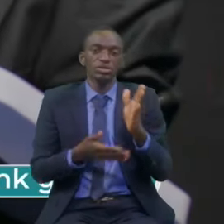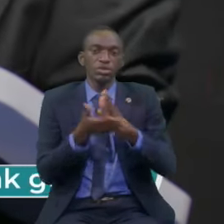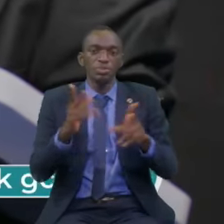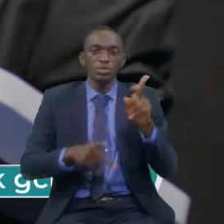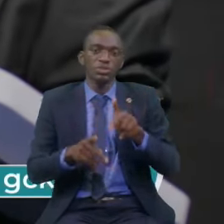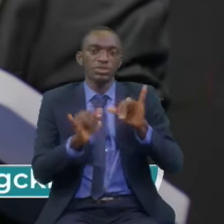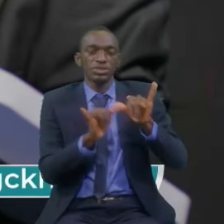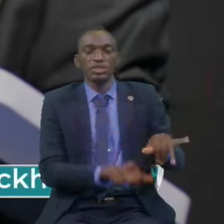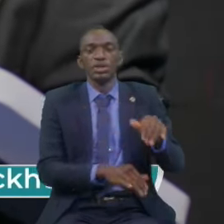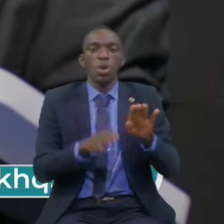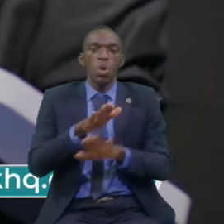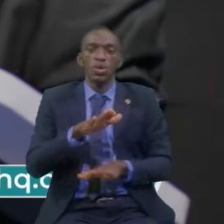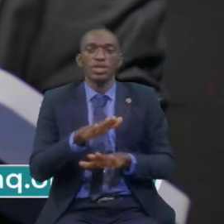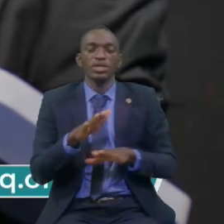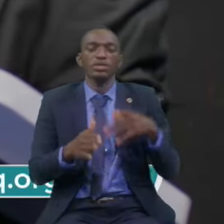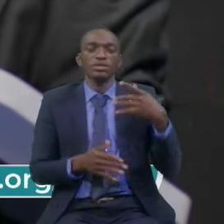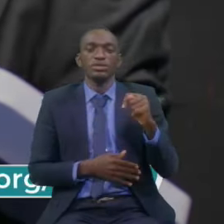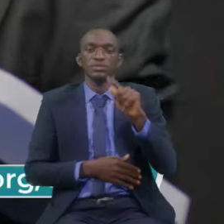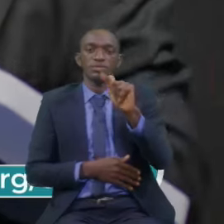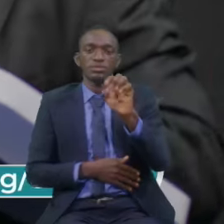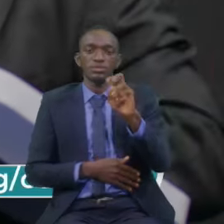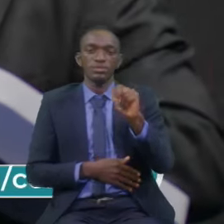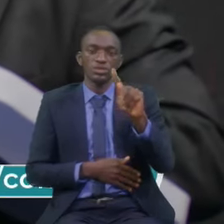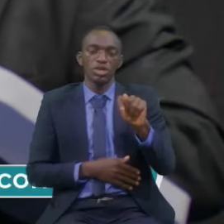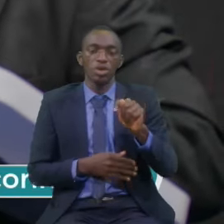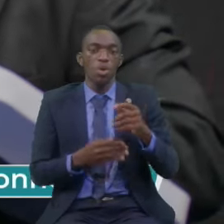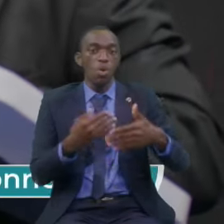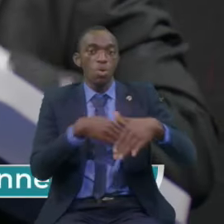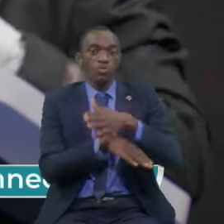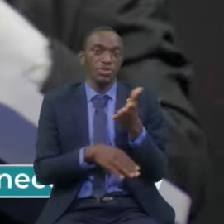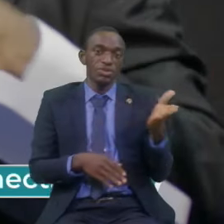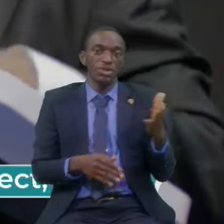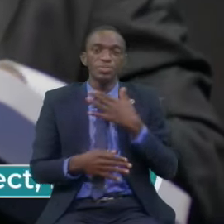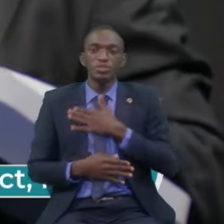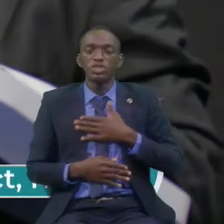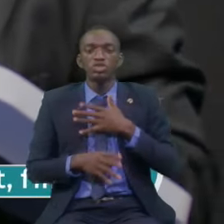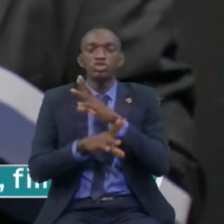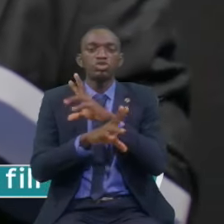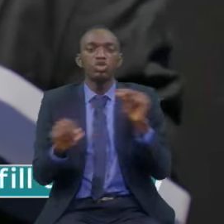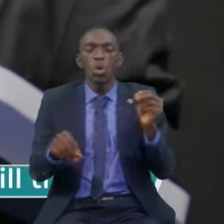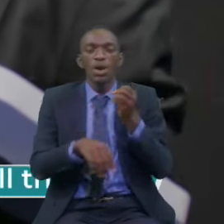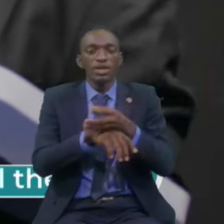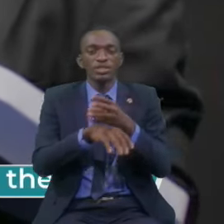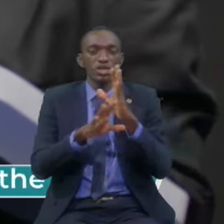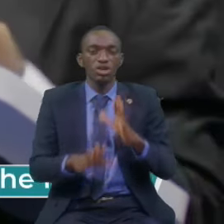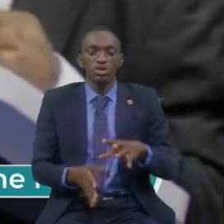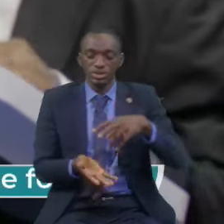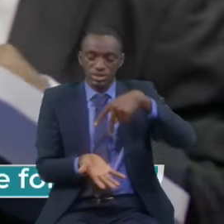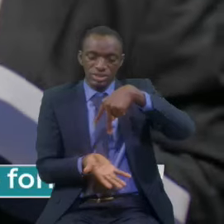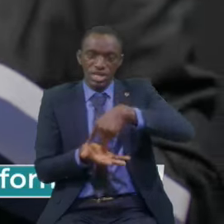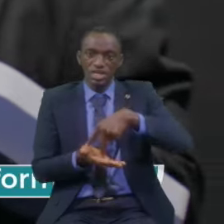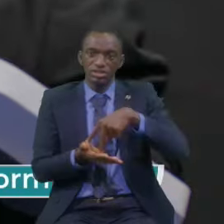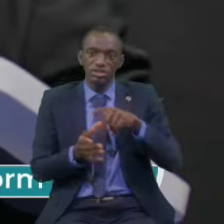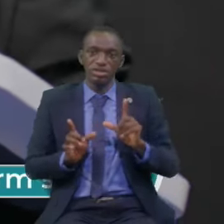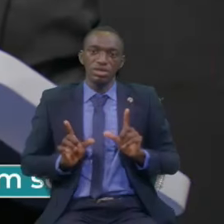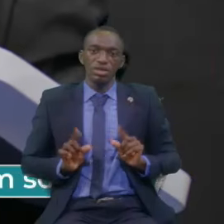there, please, counselors, no counselors should be standing idle now. Get to